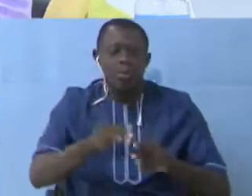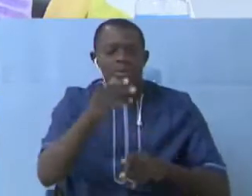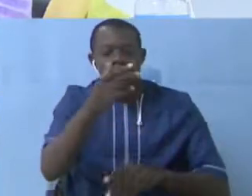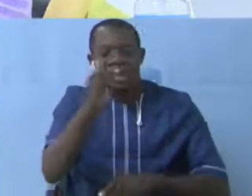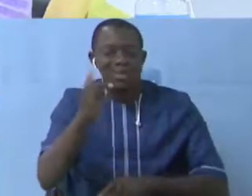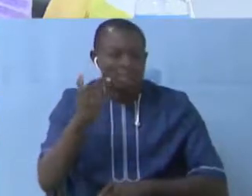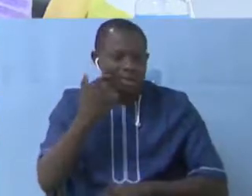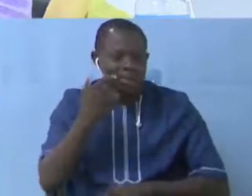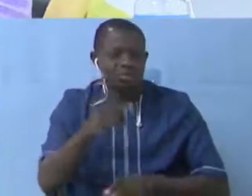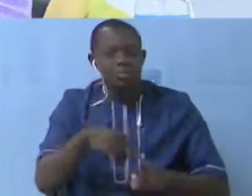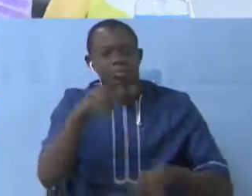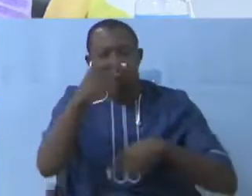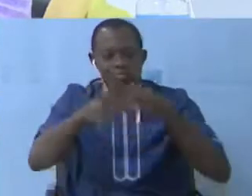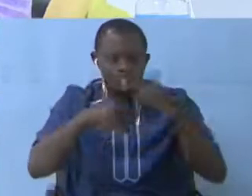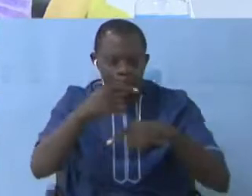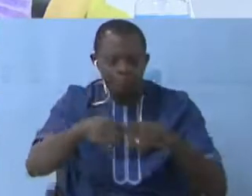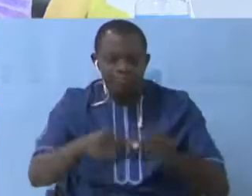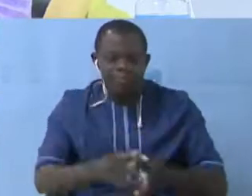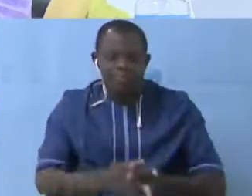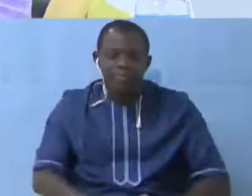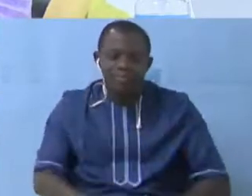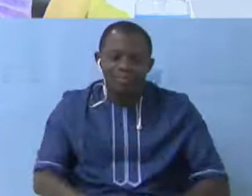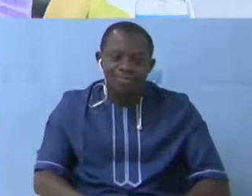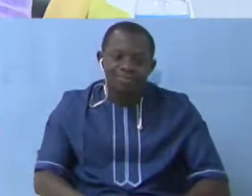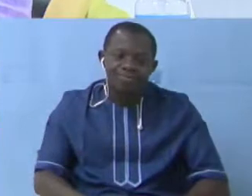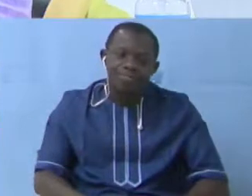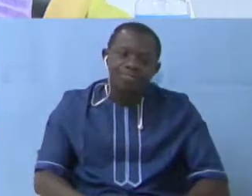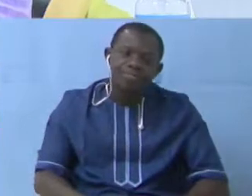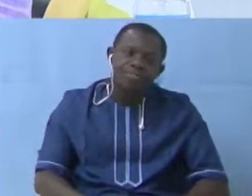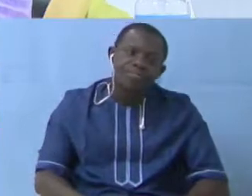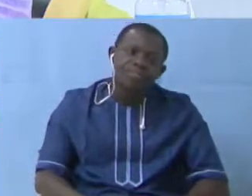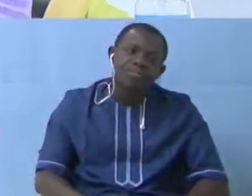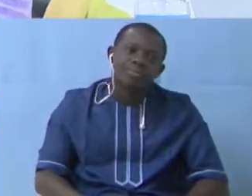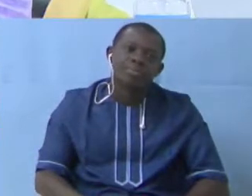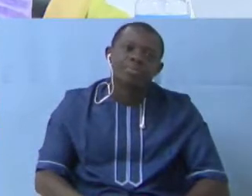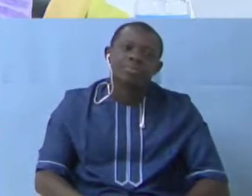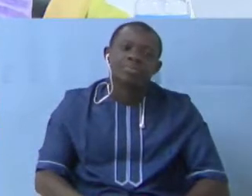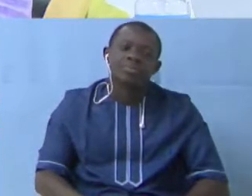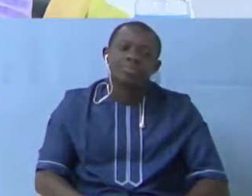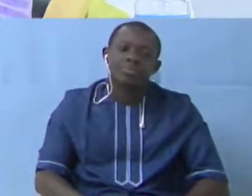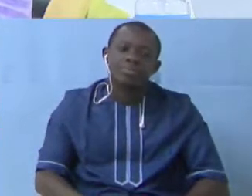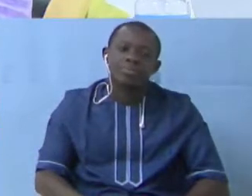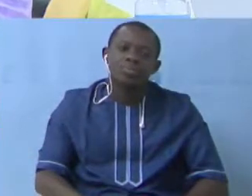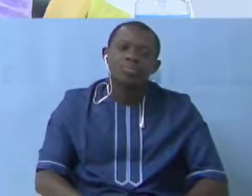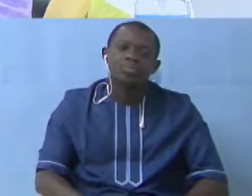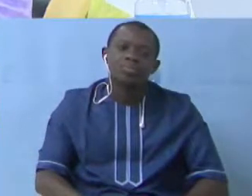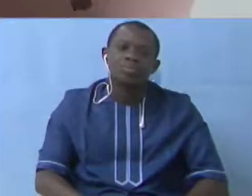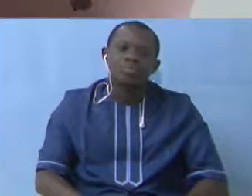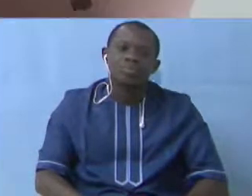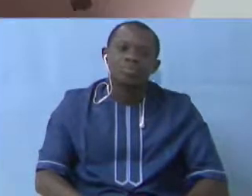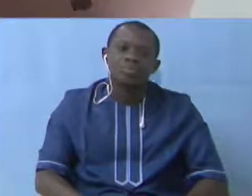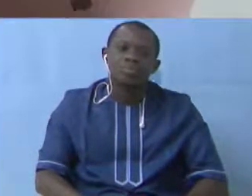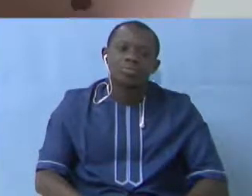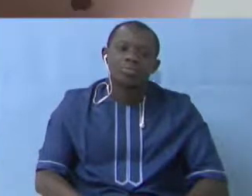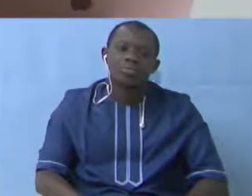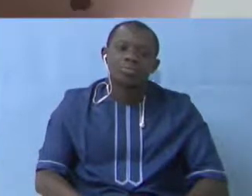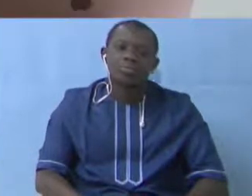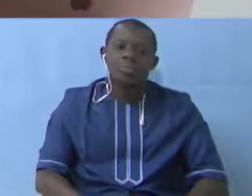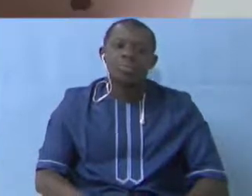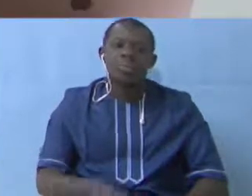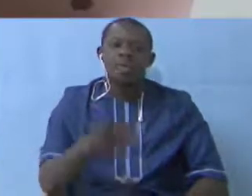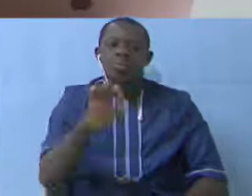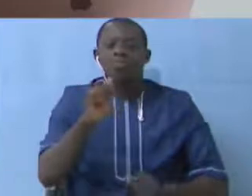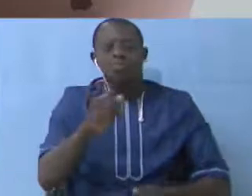xamné modi taxaway ci jamono joju. You may also look at this section of the